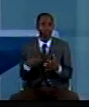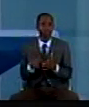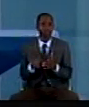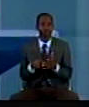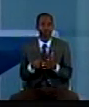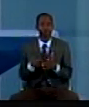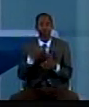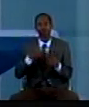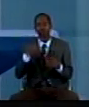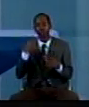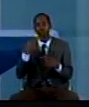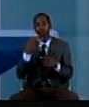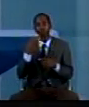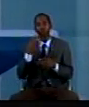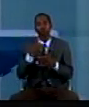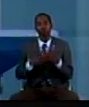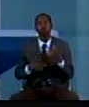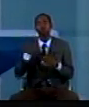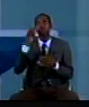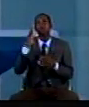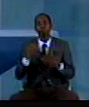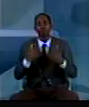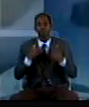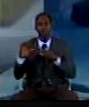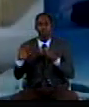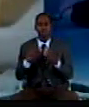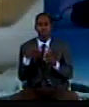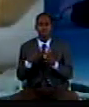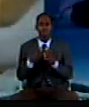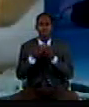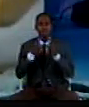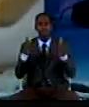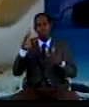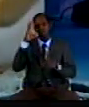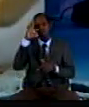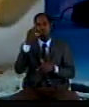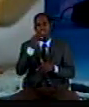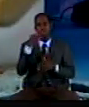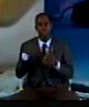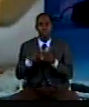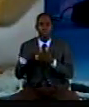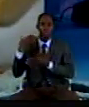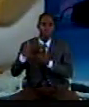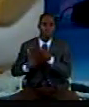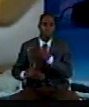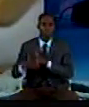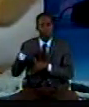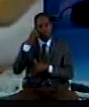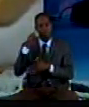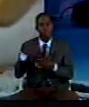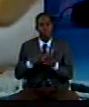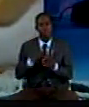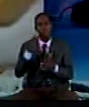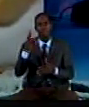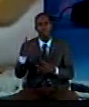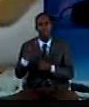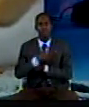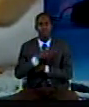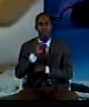has used this great man of our generation for this 6 days program.